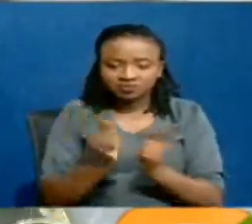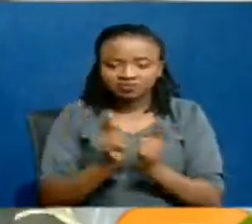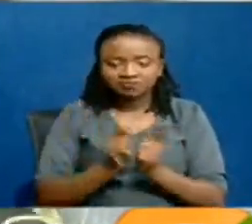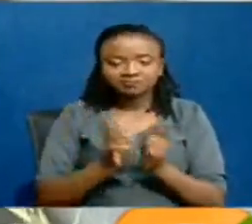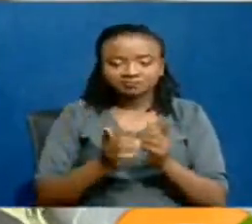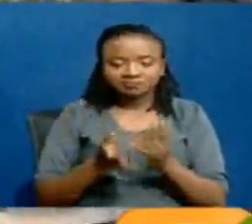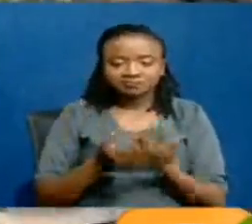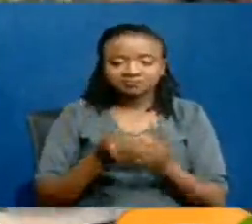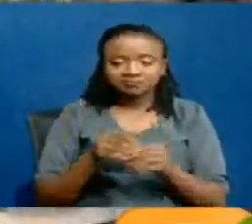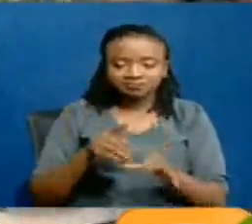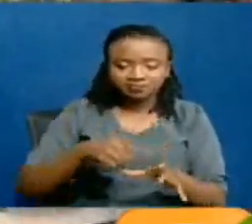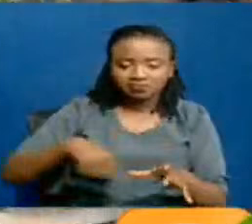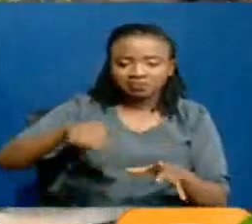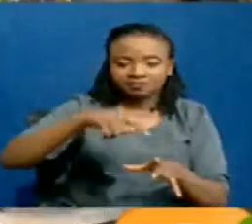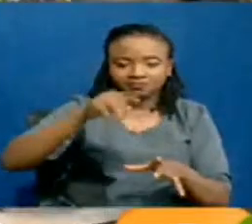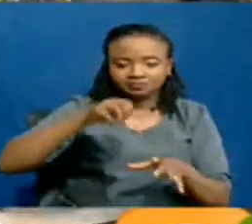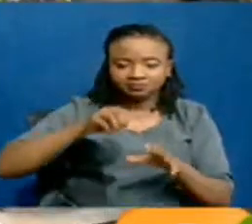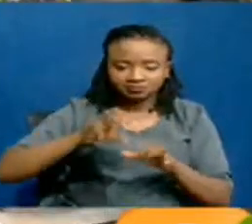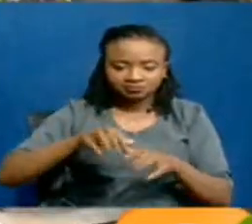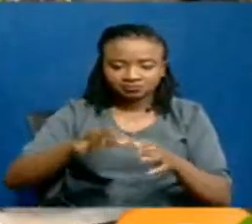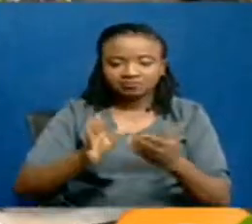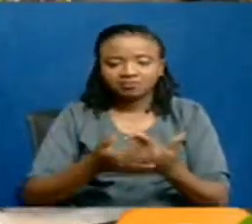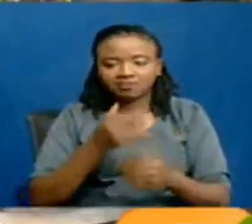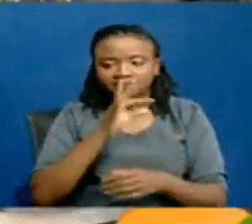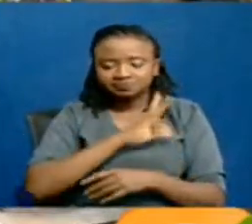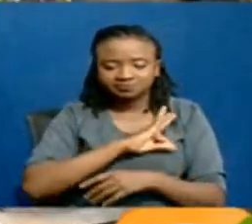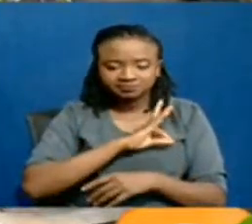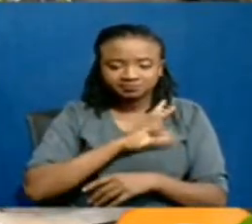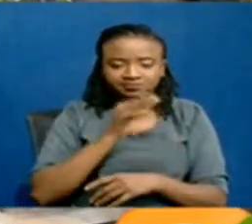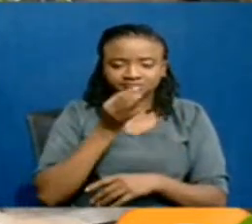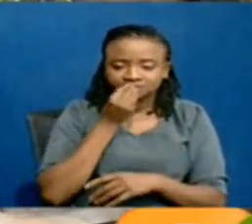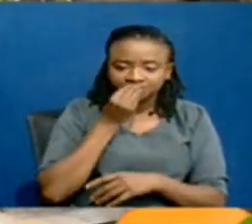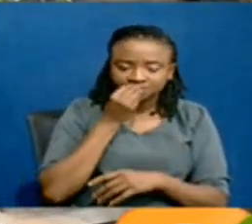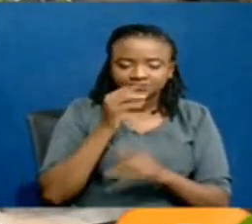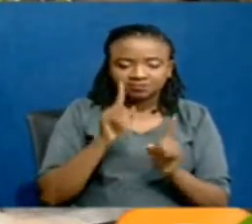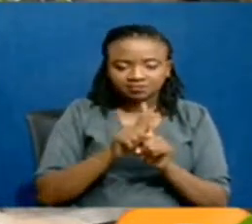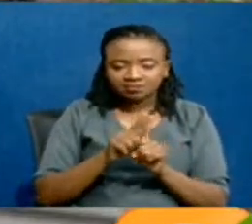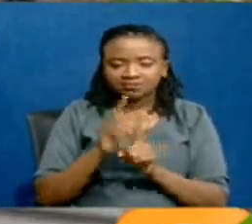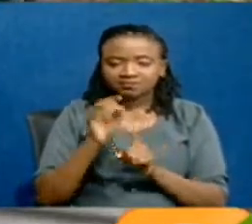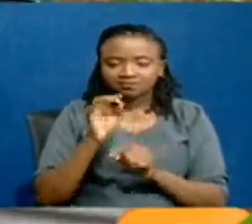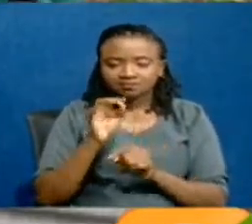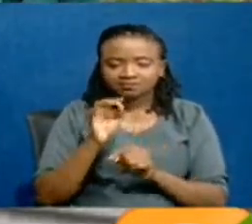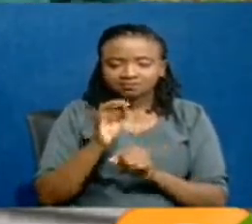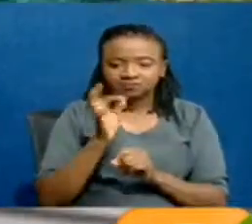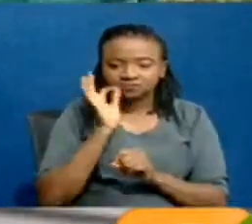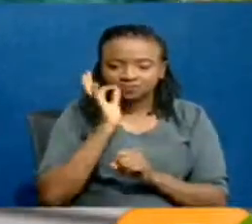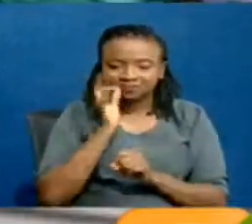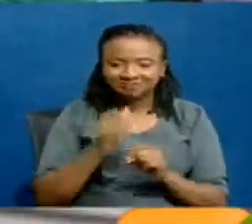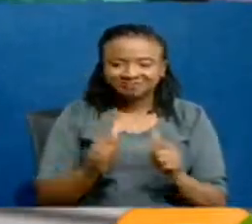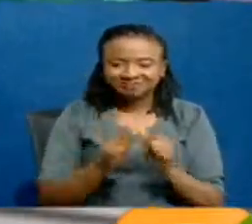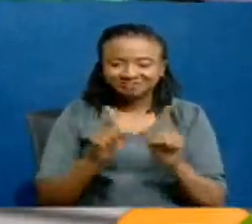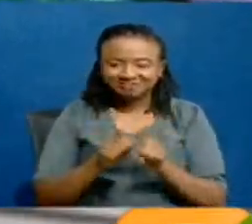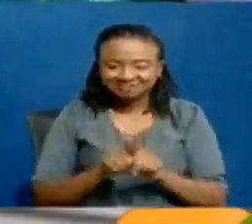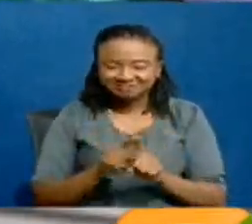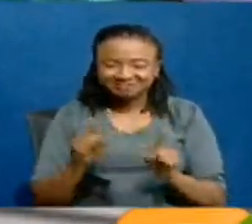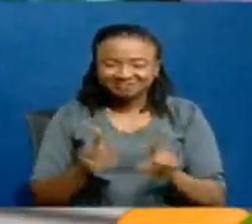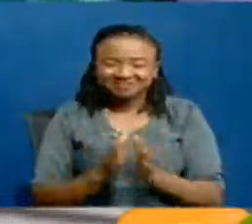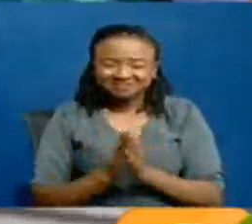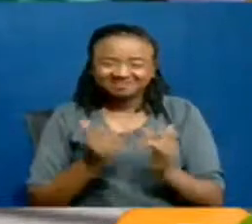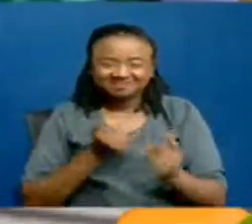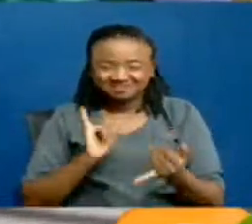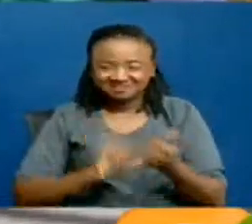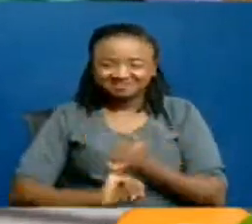kitchen gardening to boost household fruit and vegetable production. Nzomo and his wife are living proof